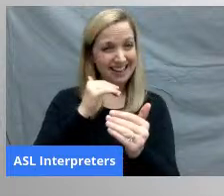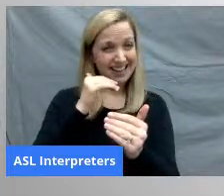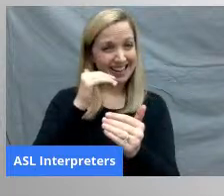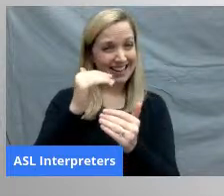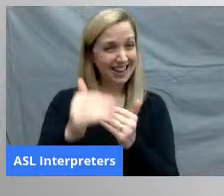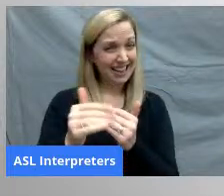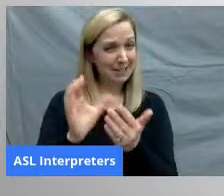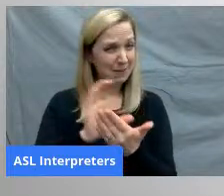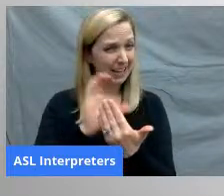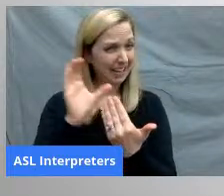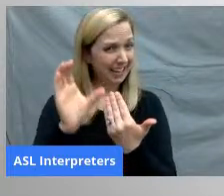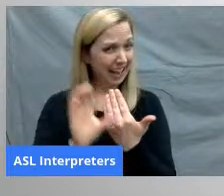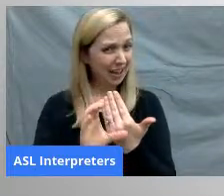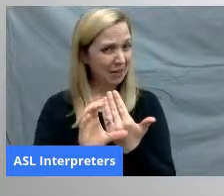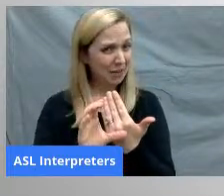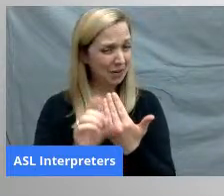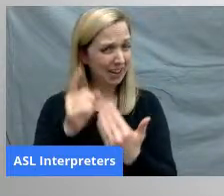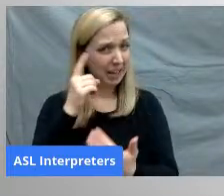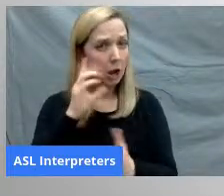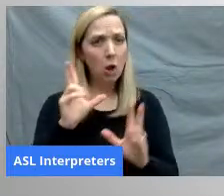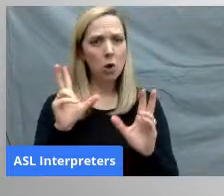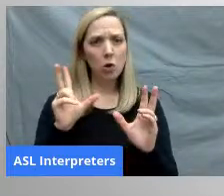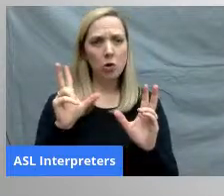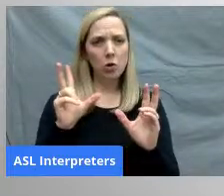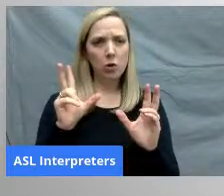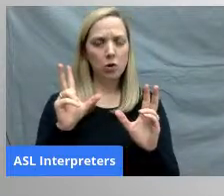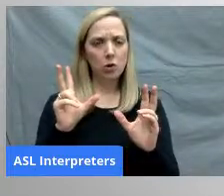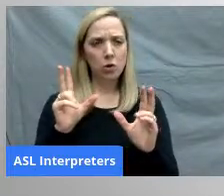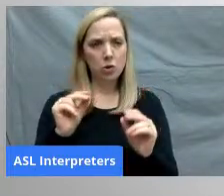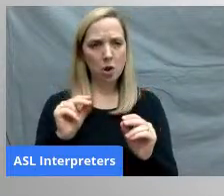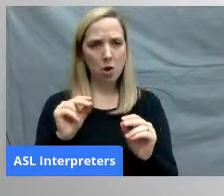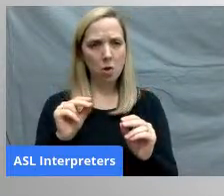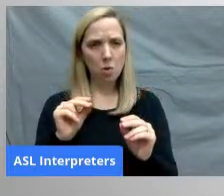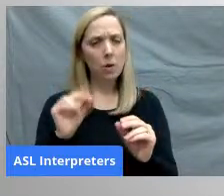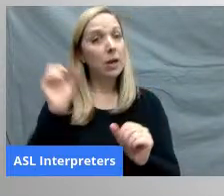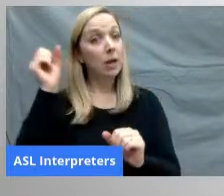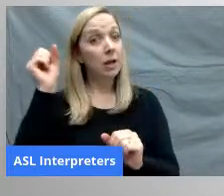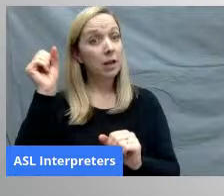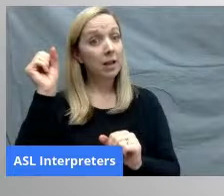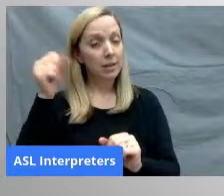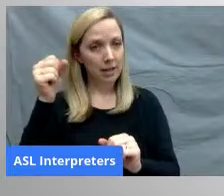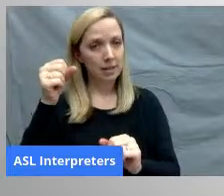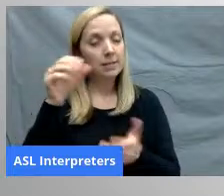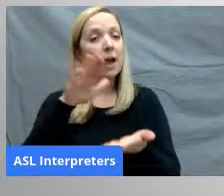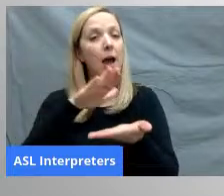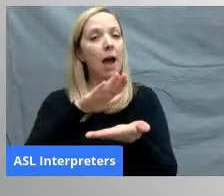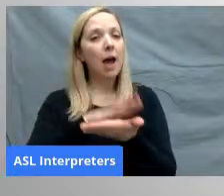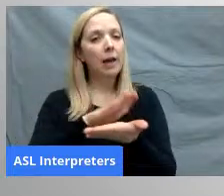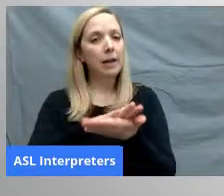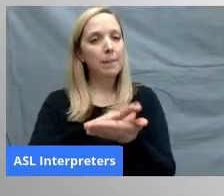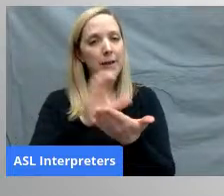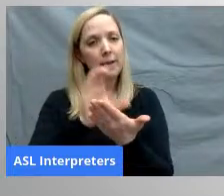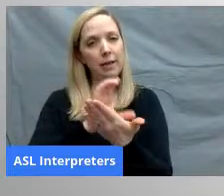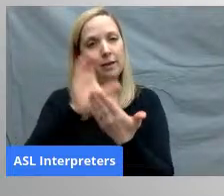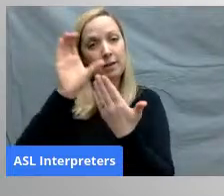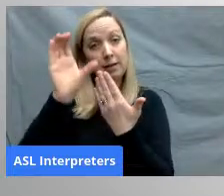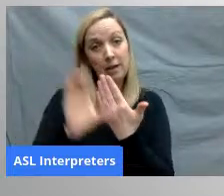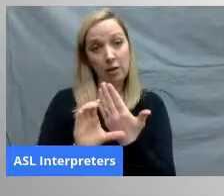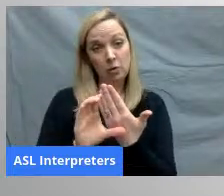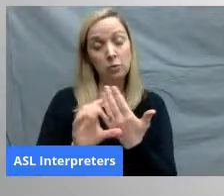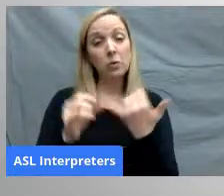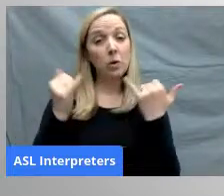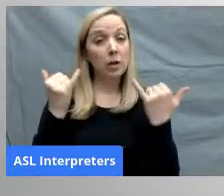calendar next? No, it is, yes, academic calendar. So Mr. Gaskins, I hope